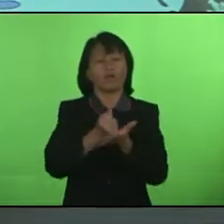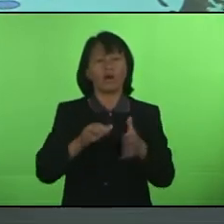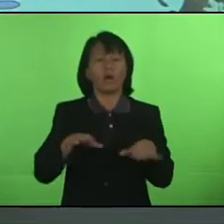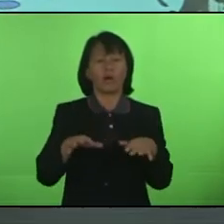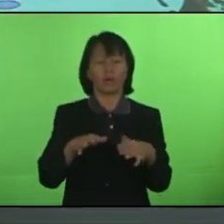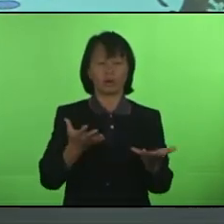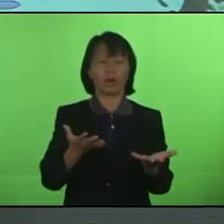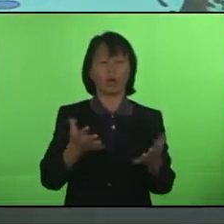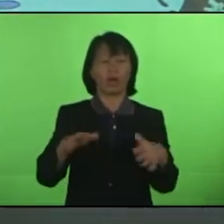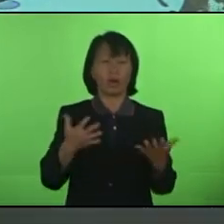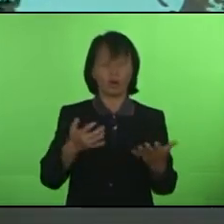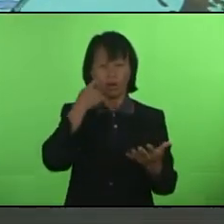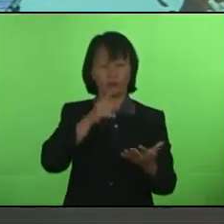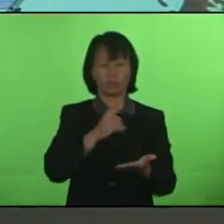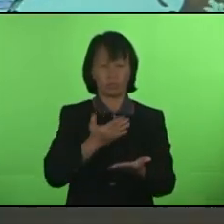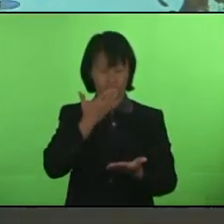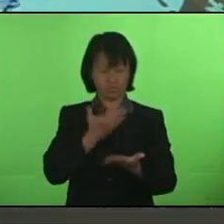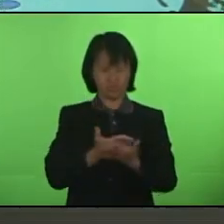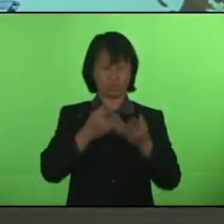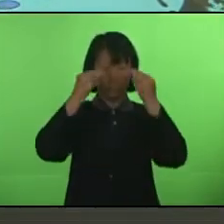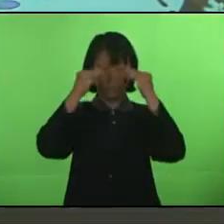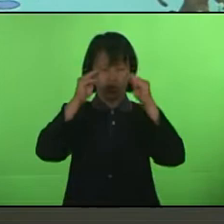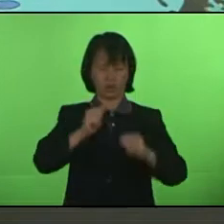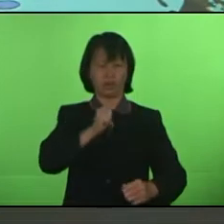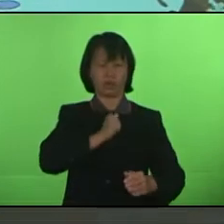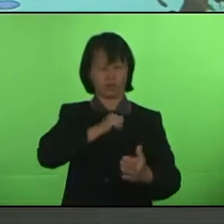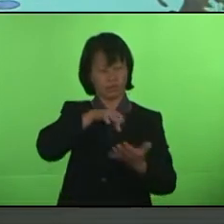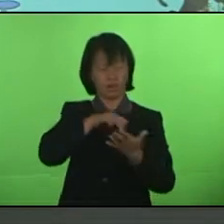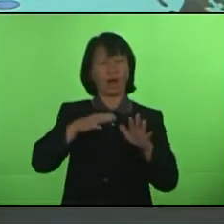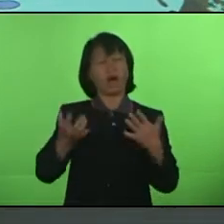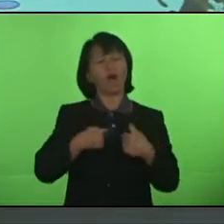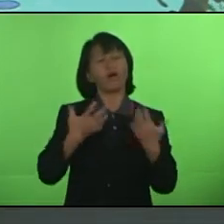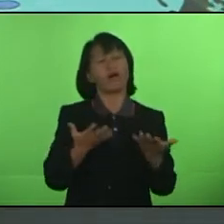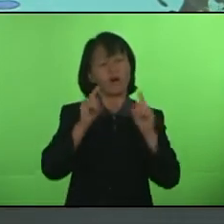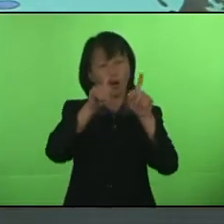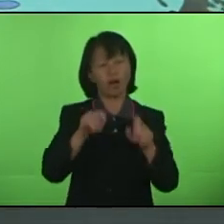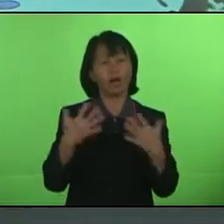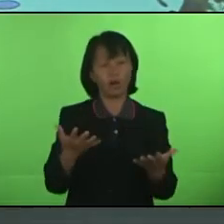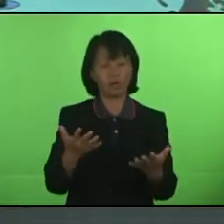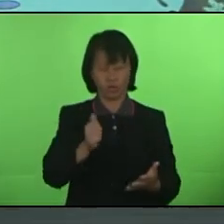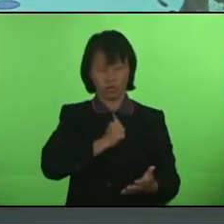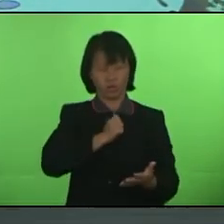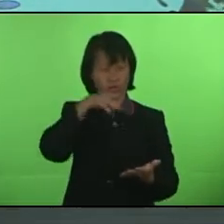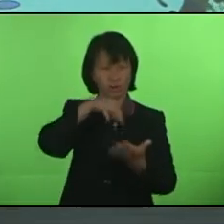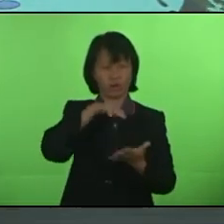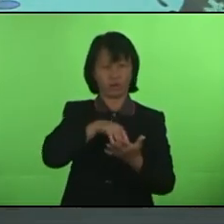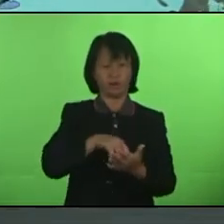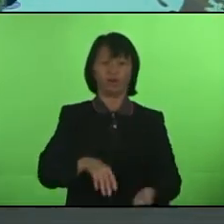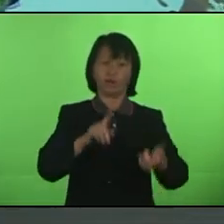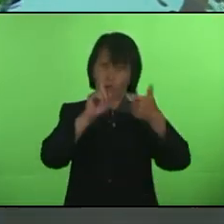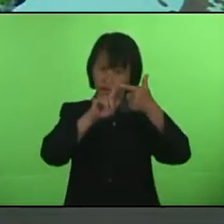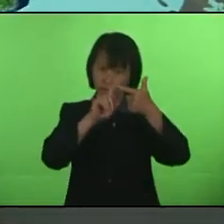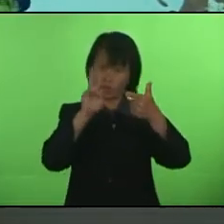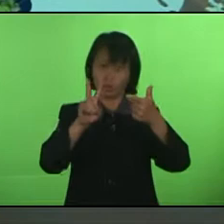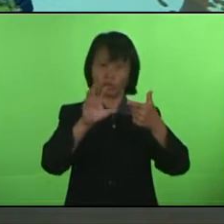to become good managers of your own learning, independent learning on your own? Yeah, we have